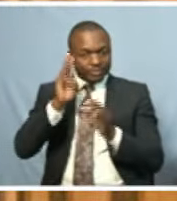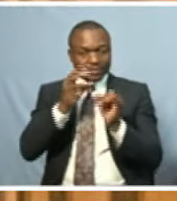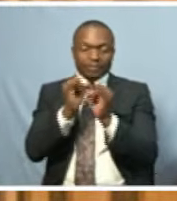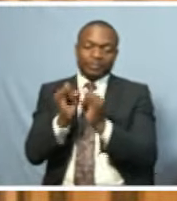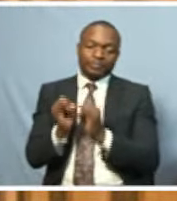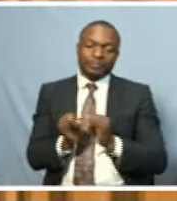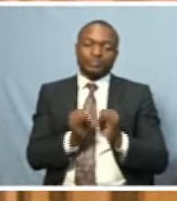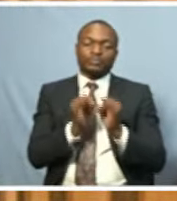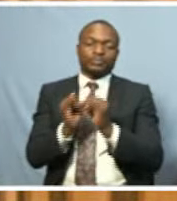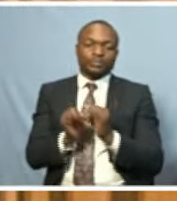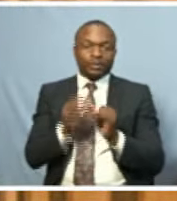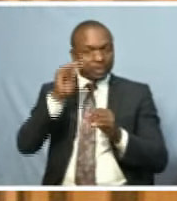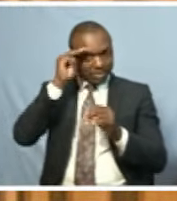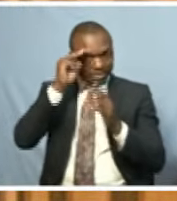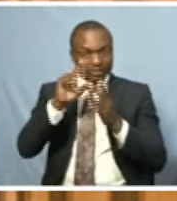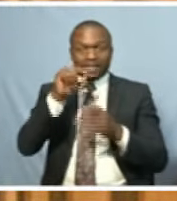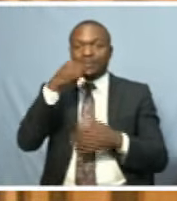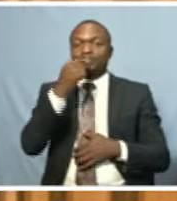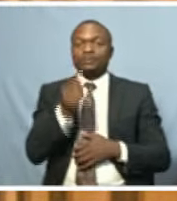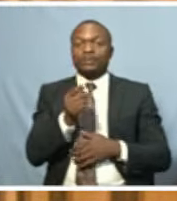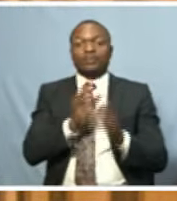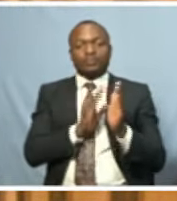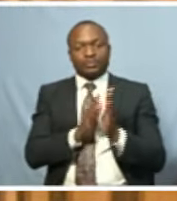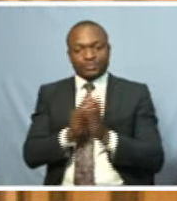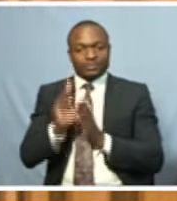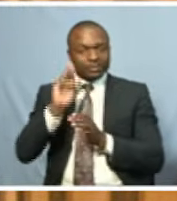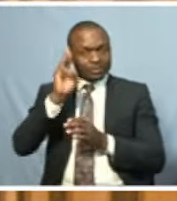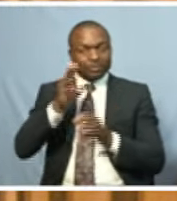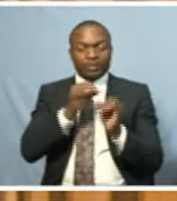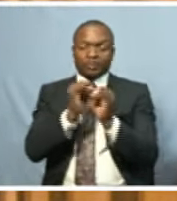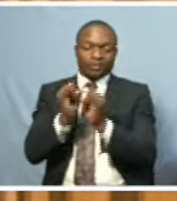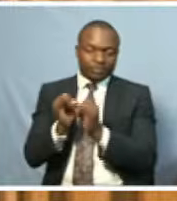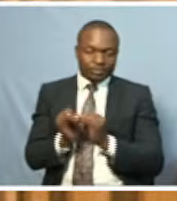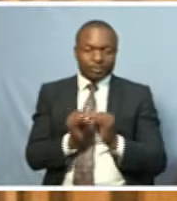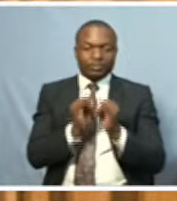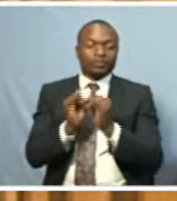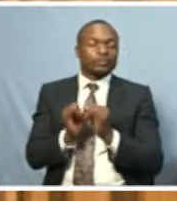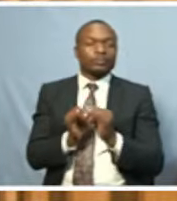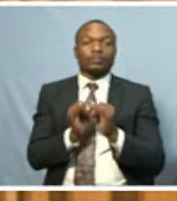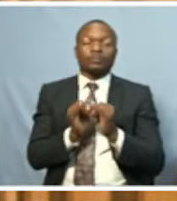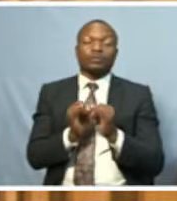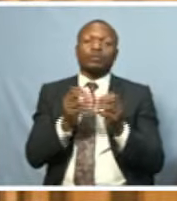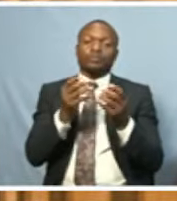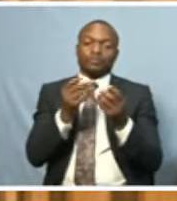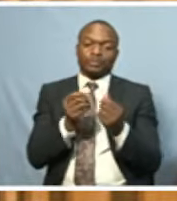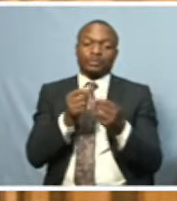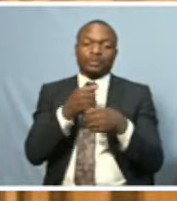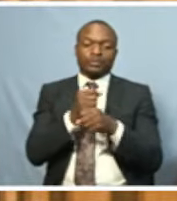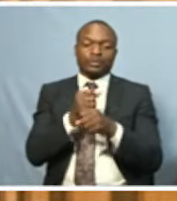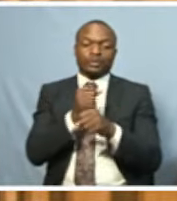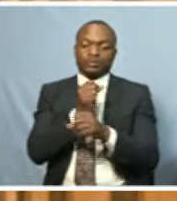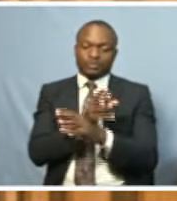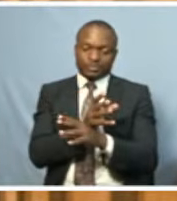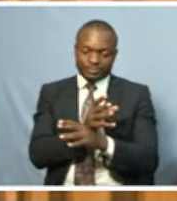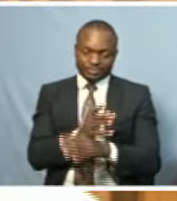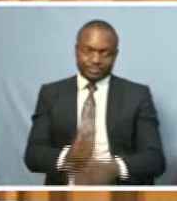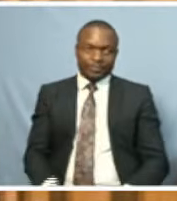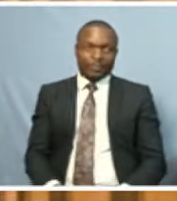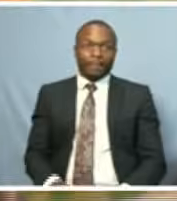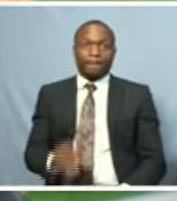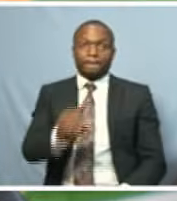implemented, and the minister did say that plans will only be implemented once funds are made available.